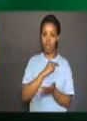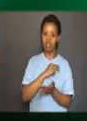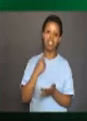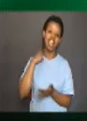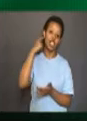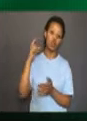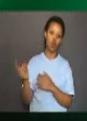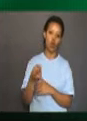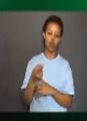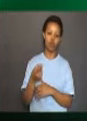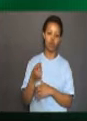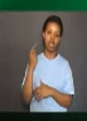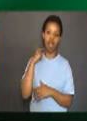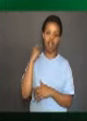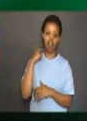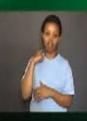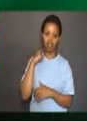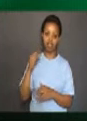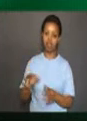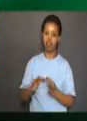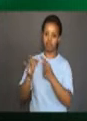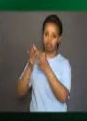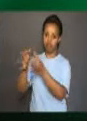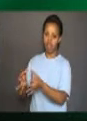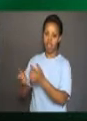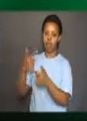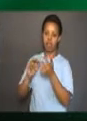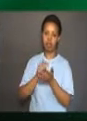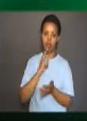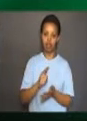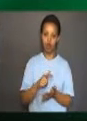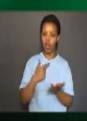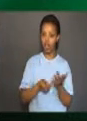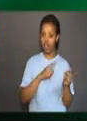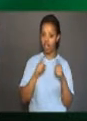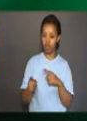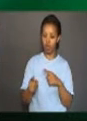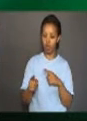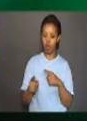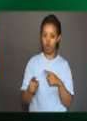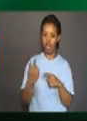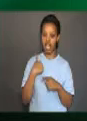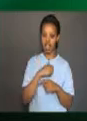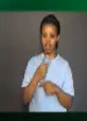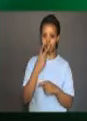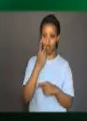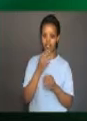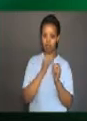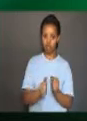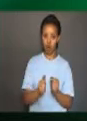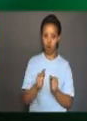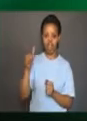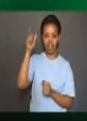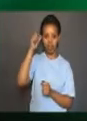a long neck to its offspring. This is referred to as